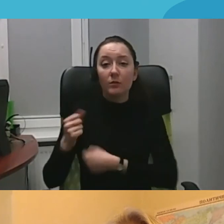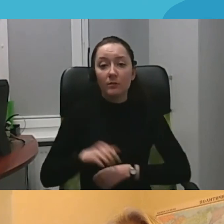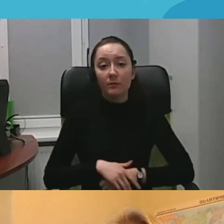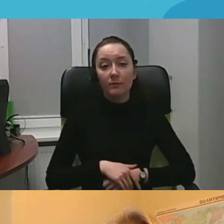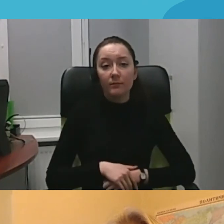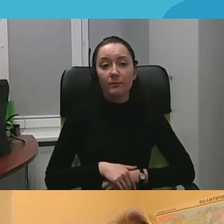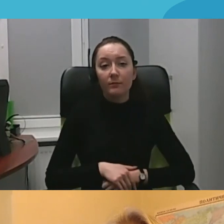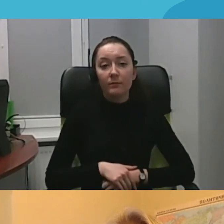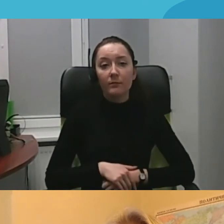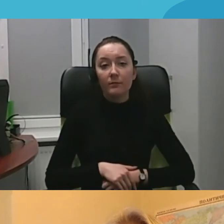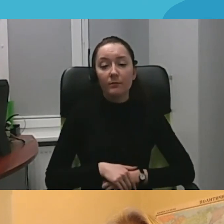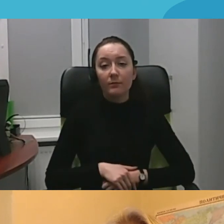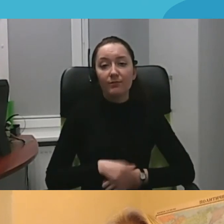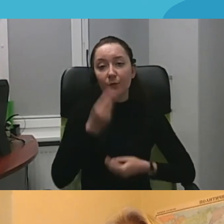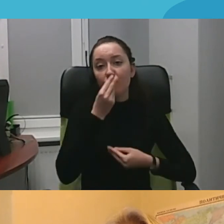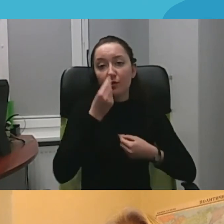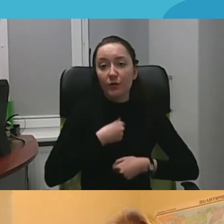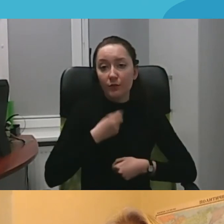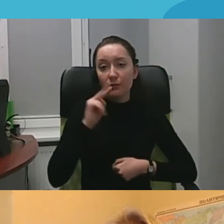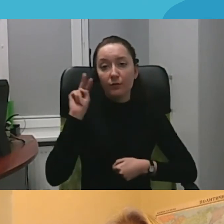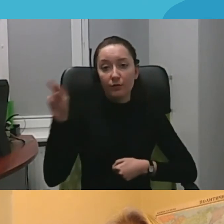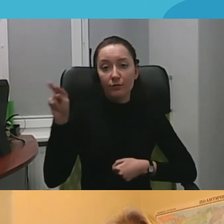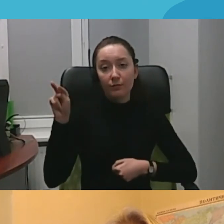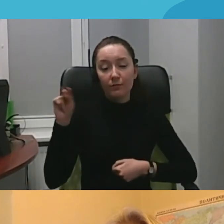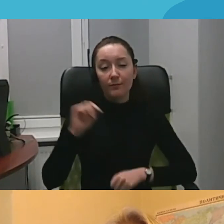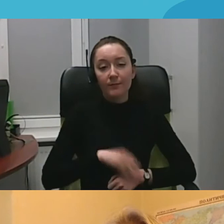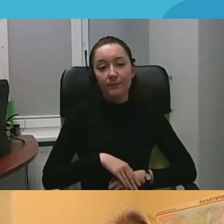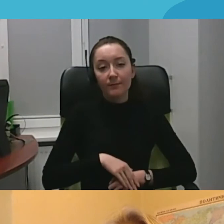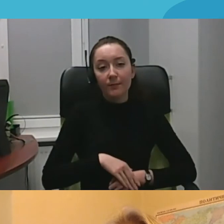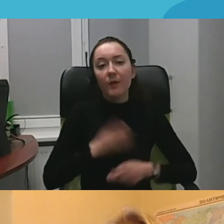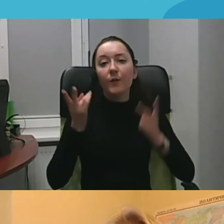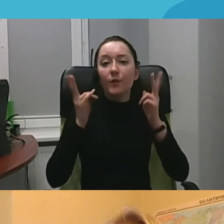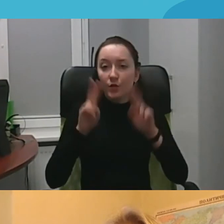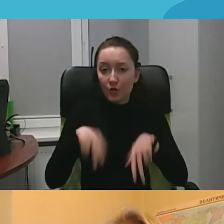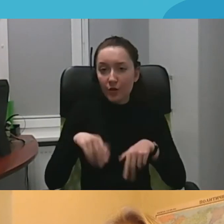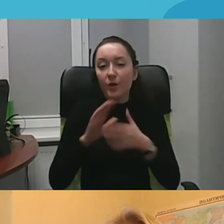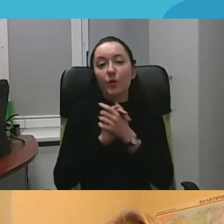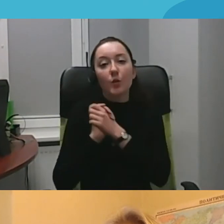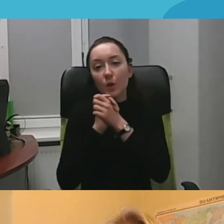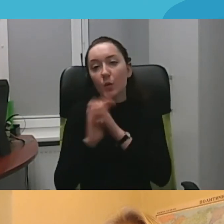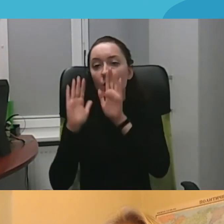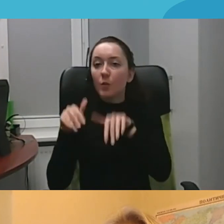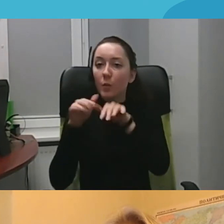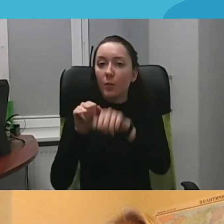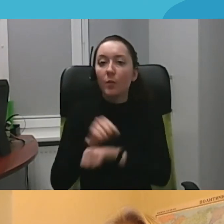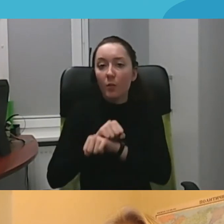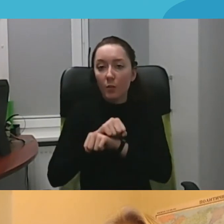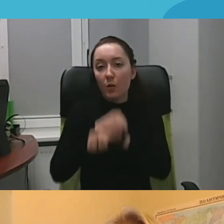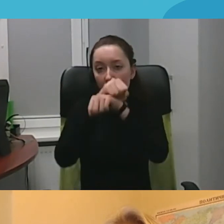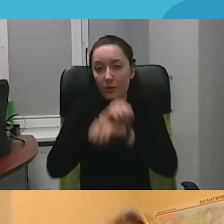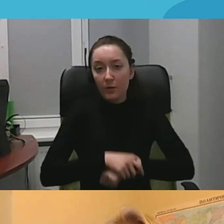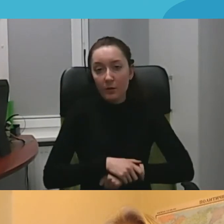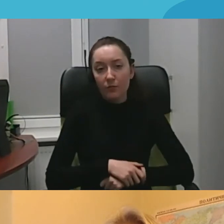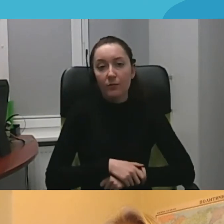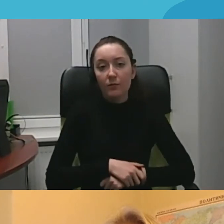it's staying, because I know there's a high level of frustration among many of the protesters in Belarus, because it seems to be taking forever. But